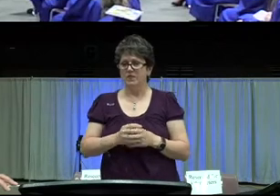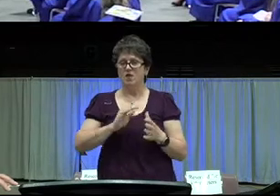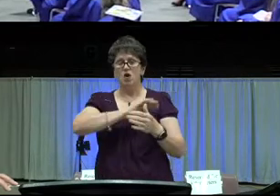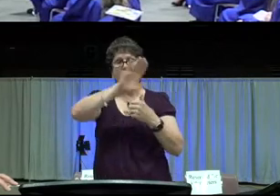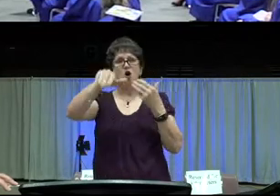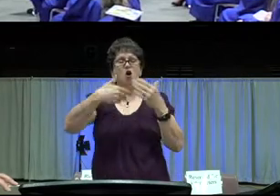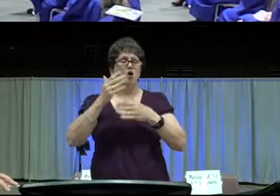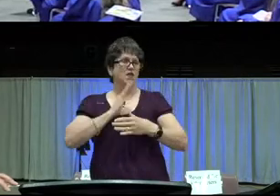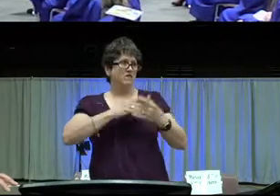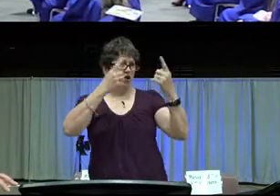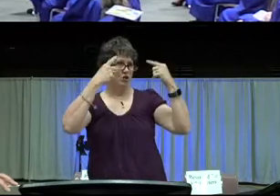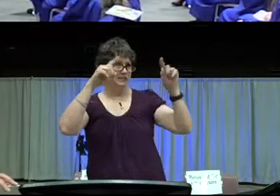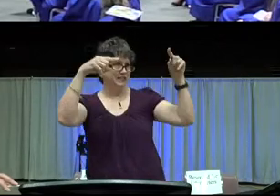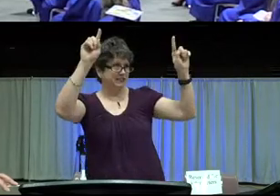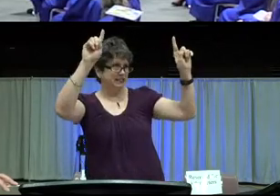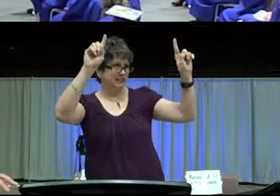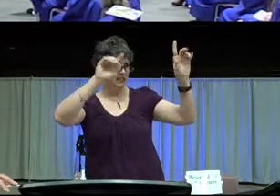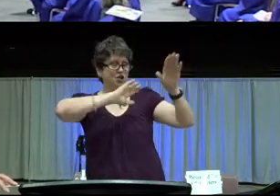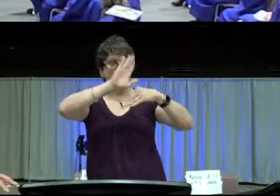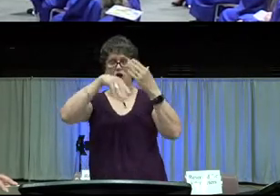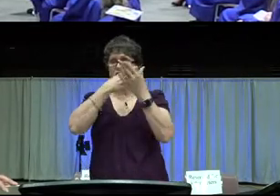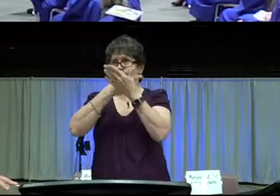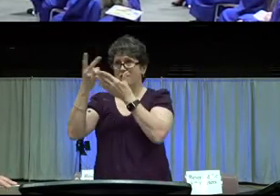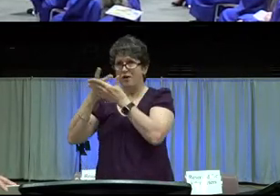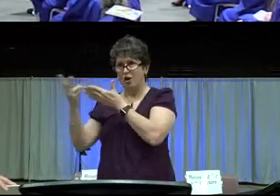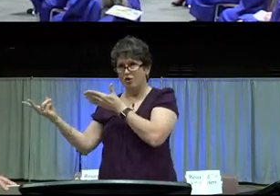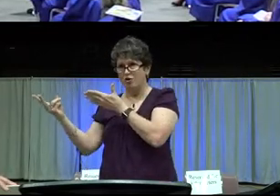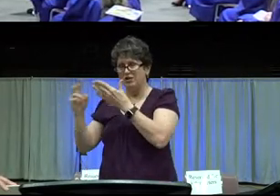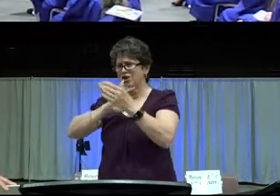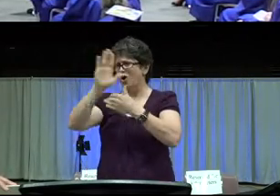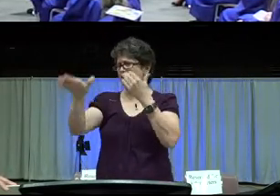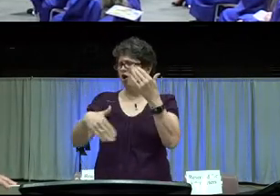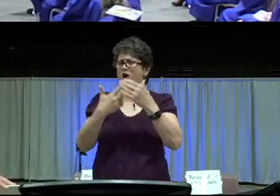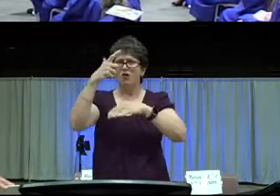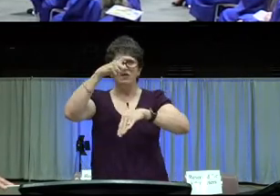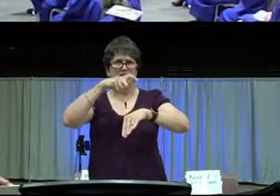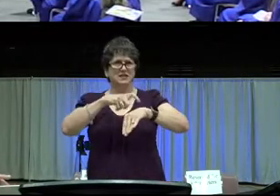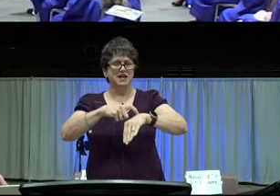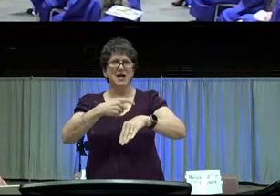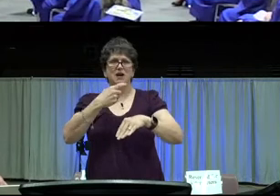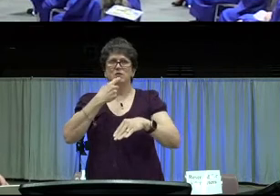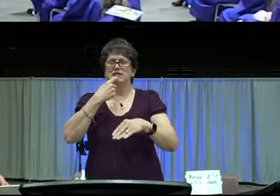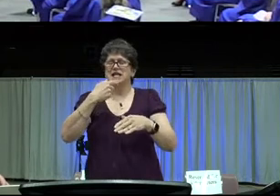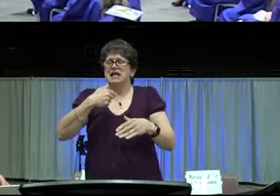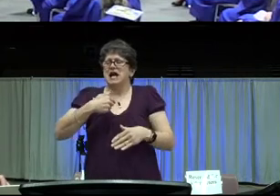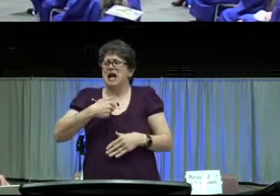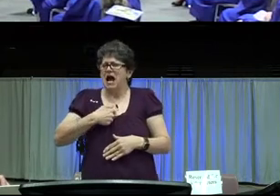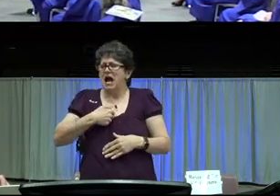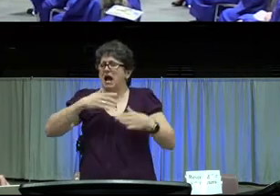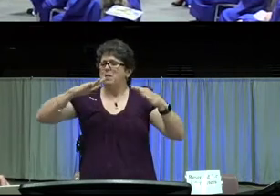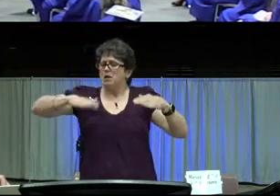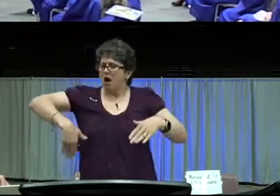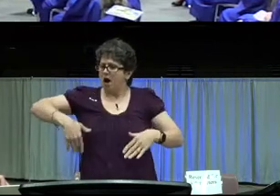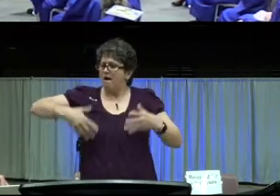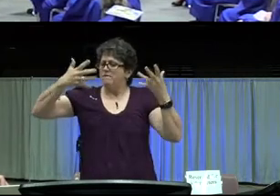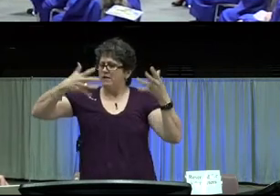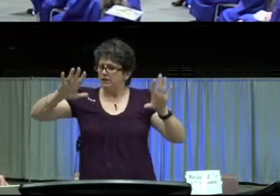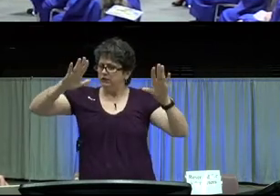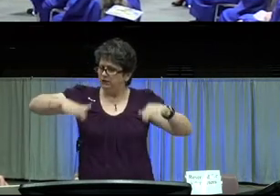All of our successes, all of our failures, all of the times that we said, I am not done